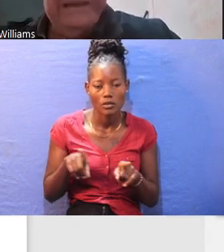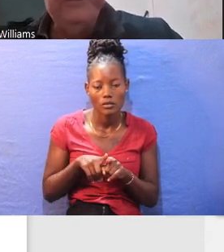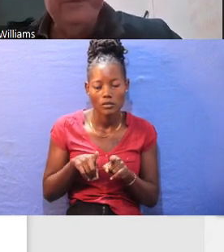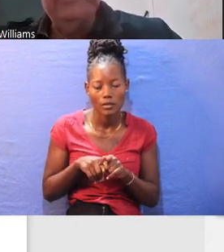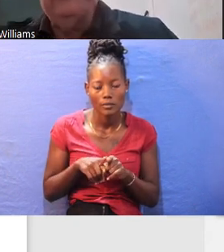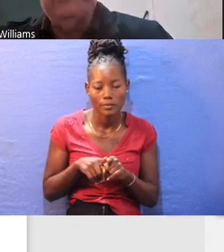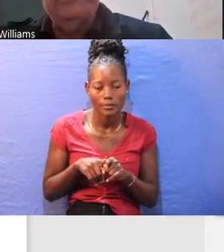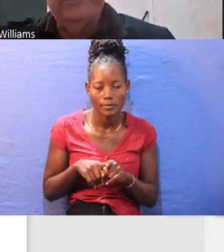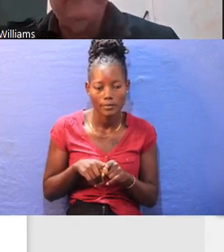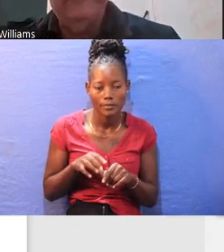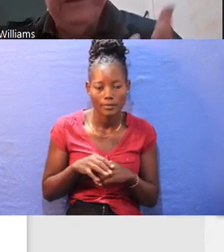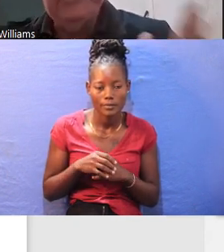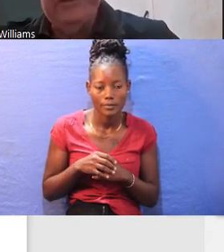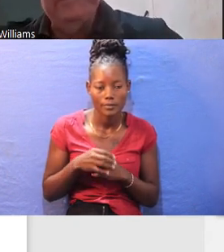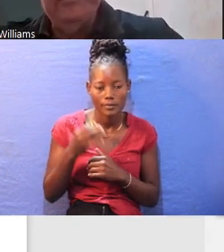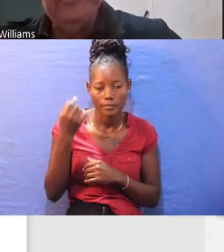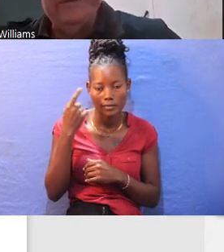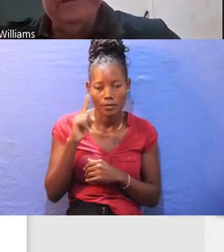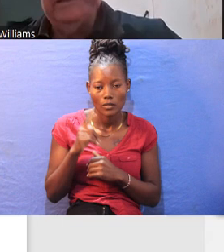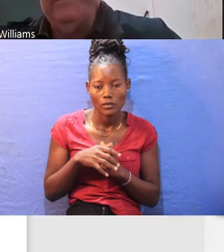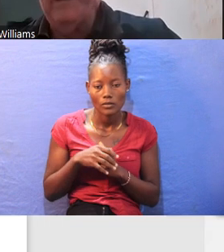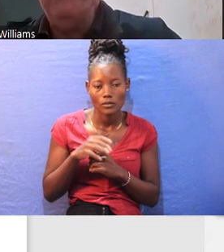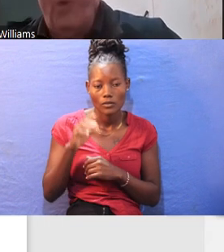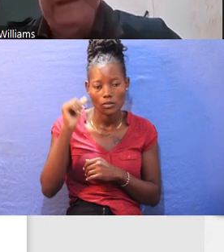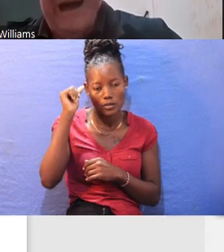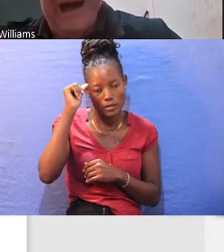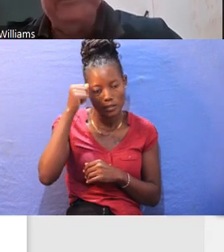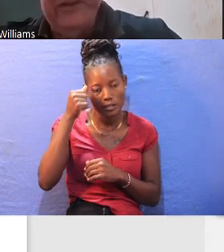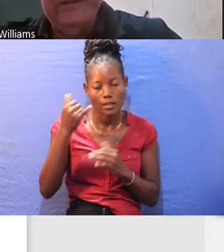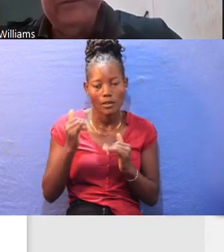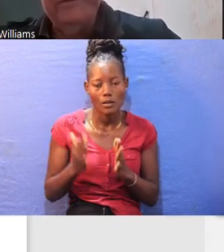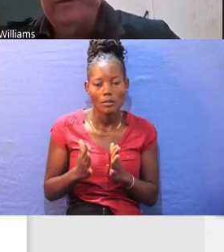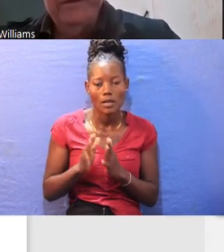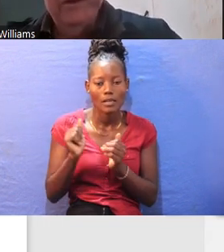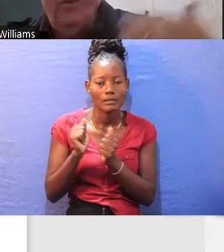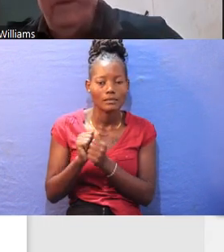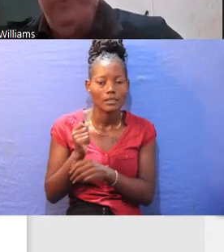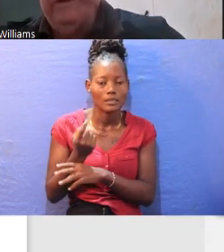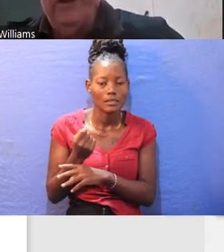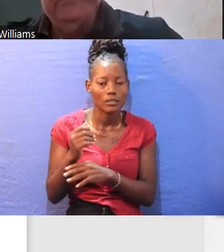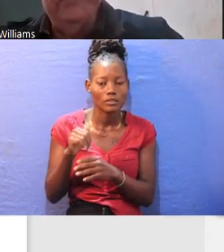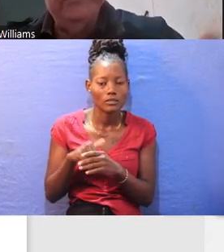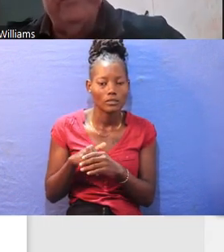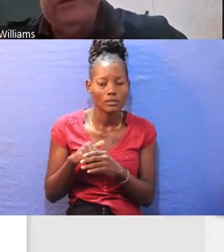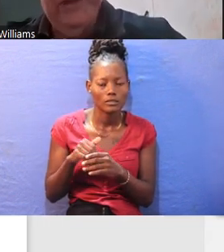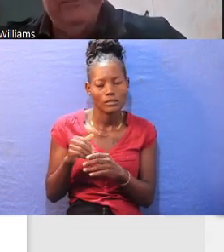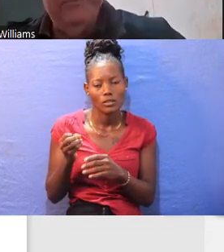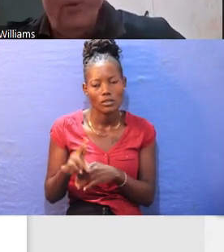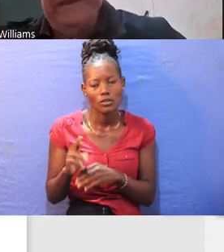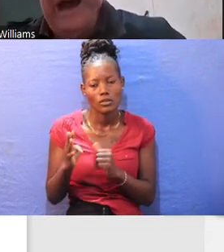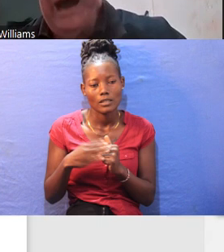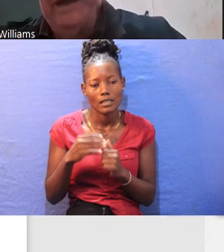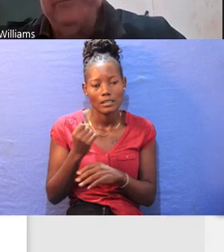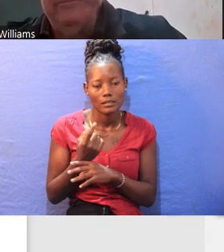For elite sprinters, they're going to cover each 10-meter segment in about 0.9 seconds. 1.0 is good. So for